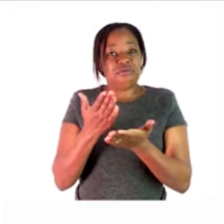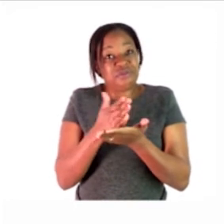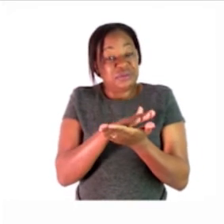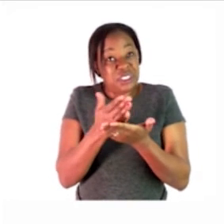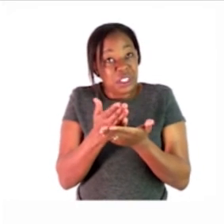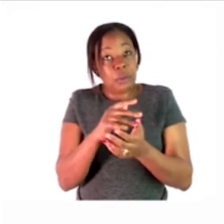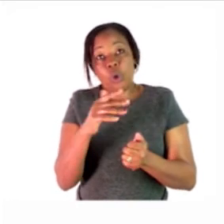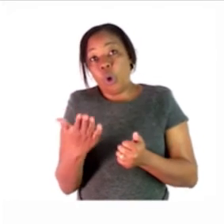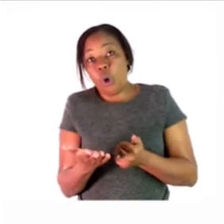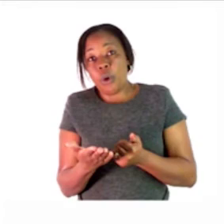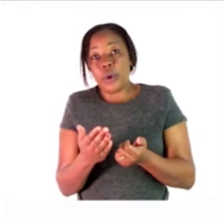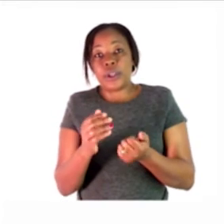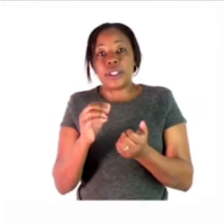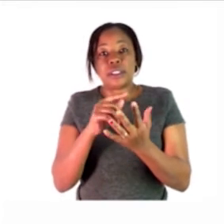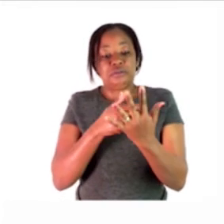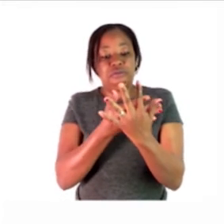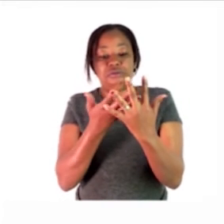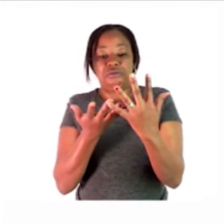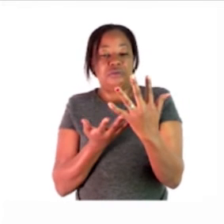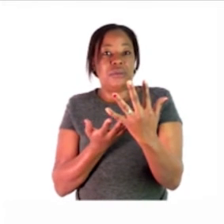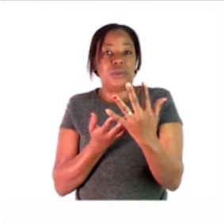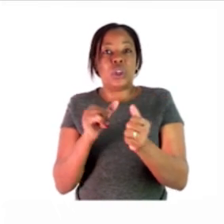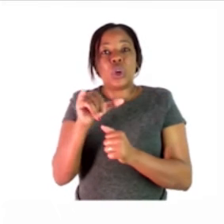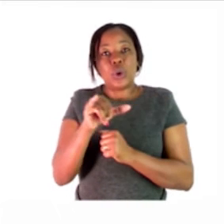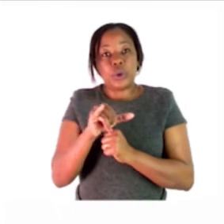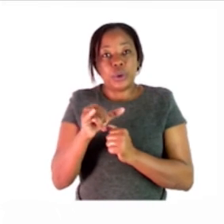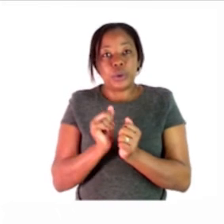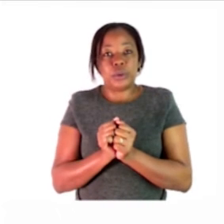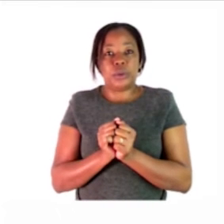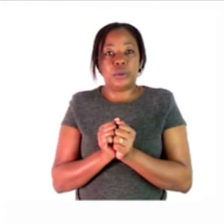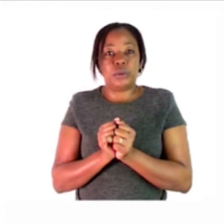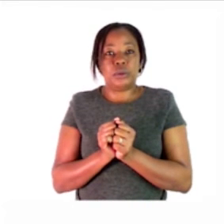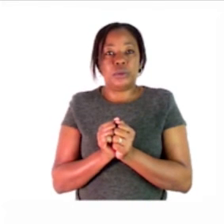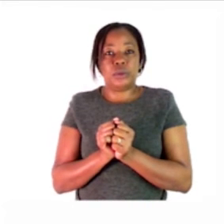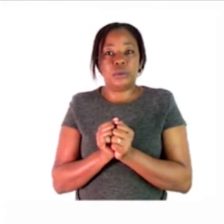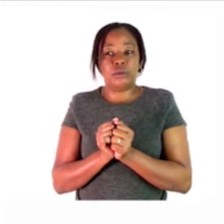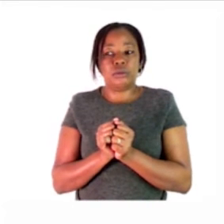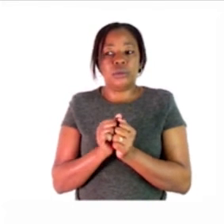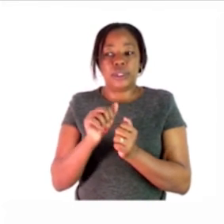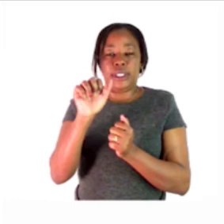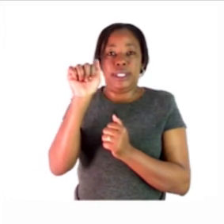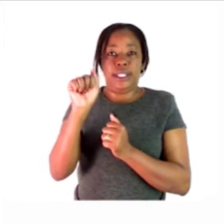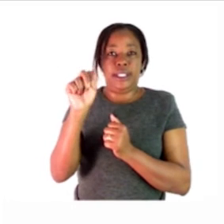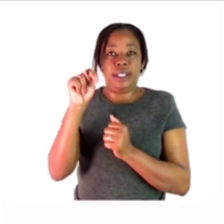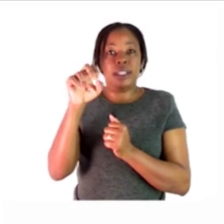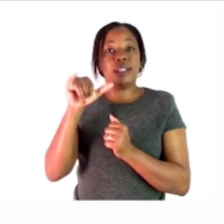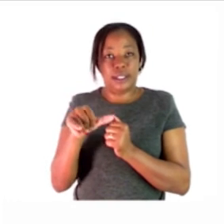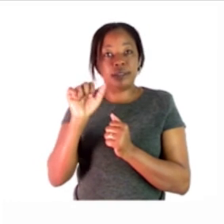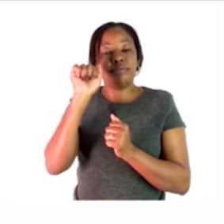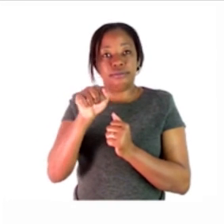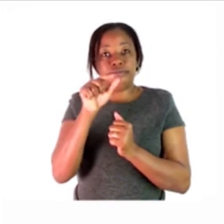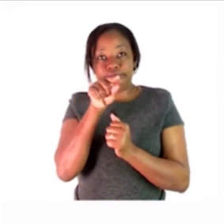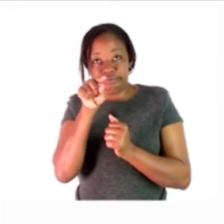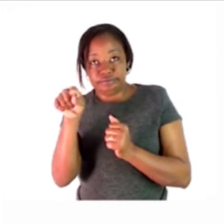flour. Okay. You can also do number 3. Can I have some or any water,